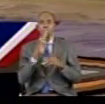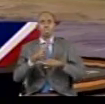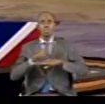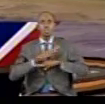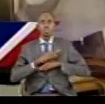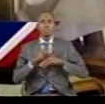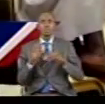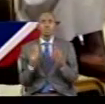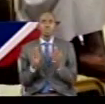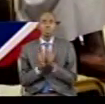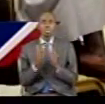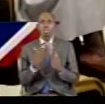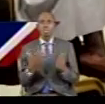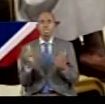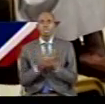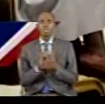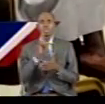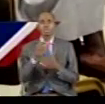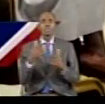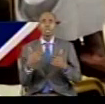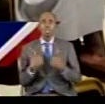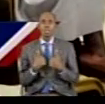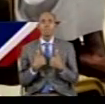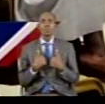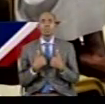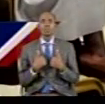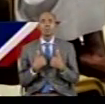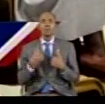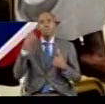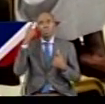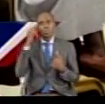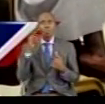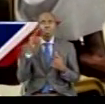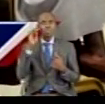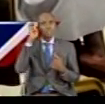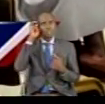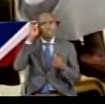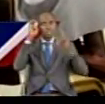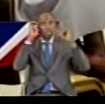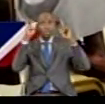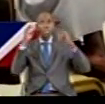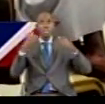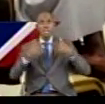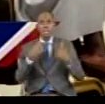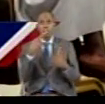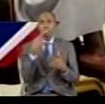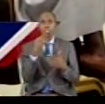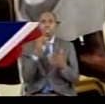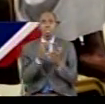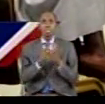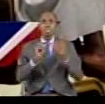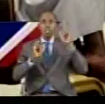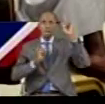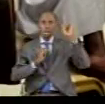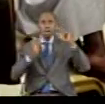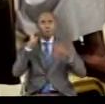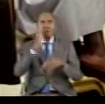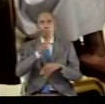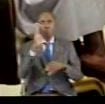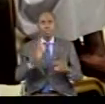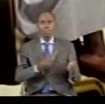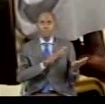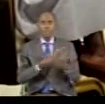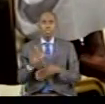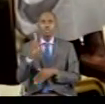things as ye have. For he has said, I will never leave thee, nor